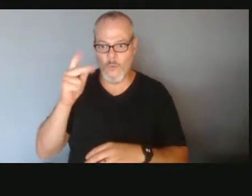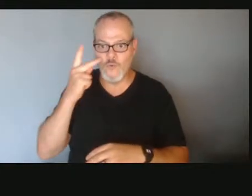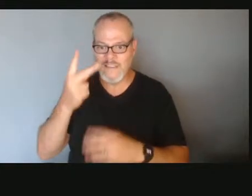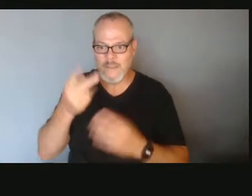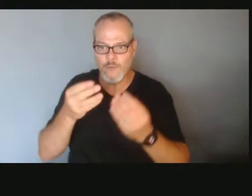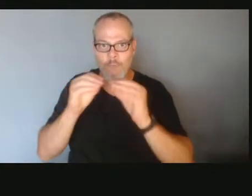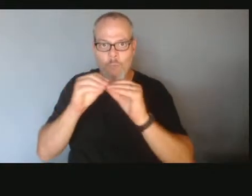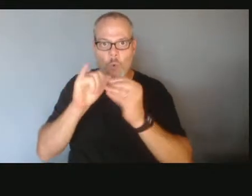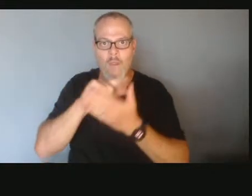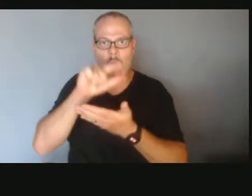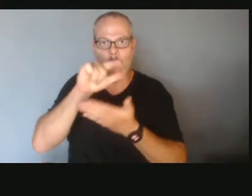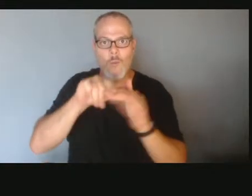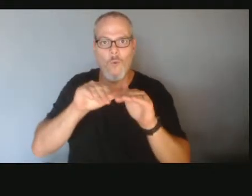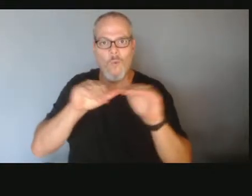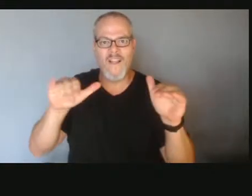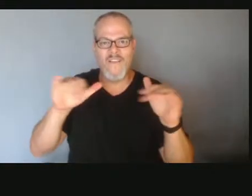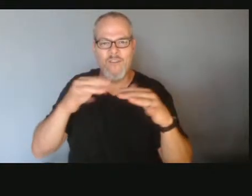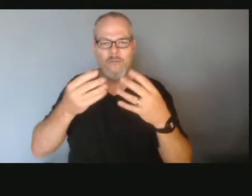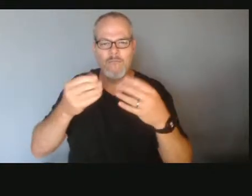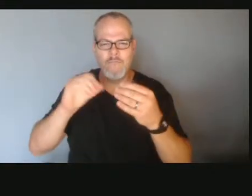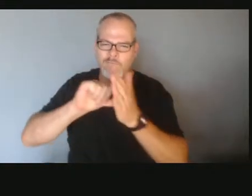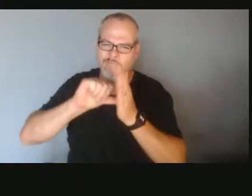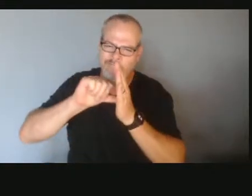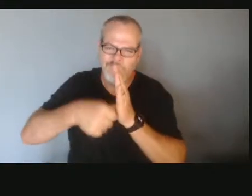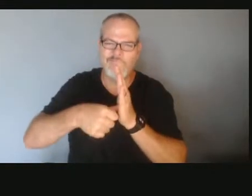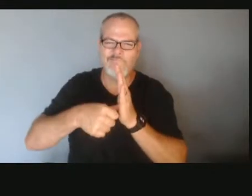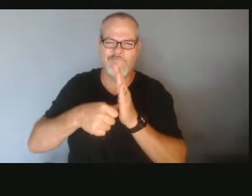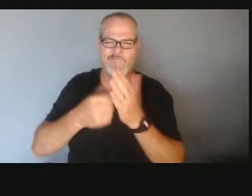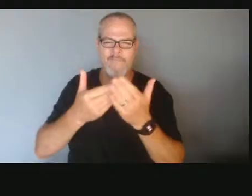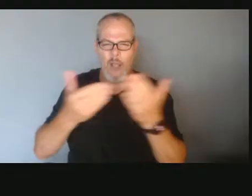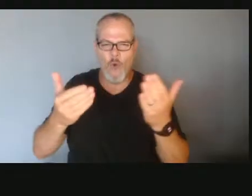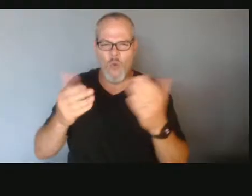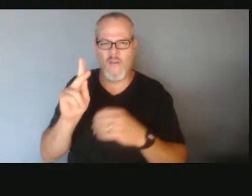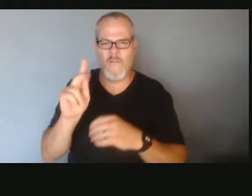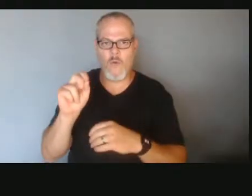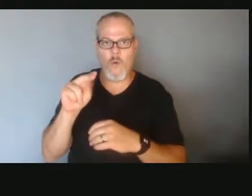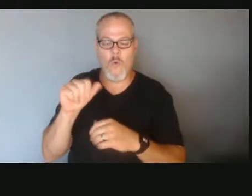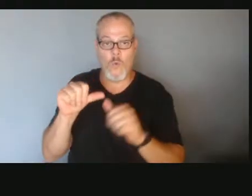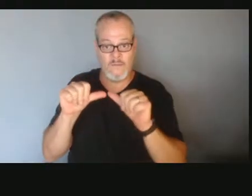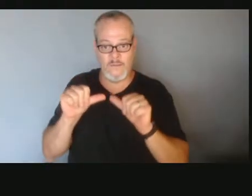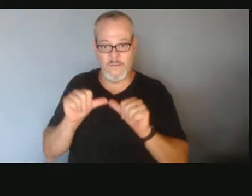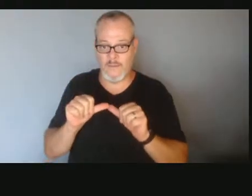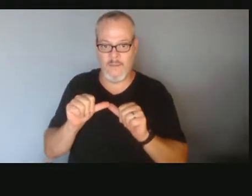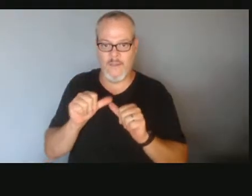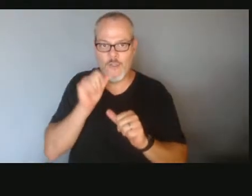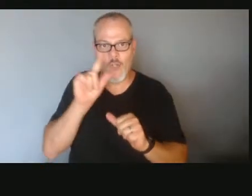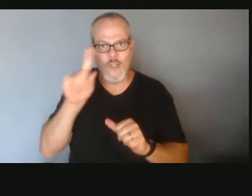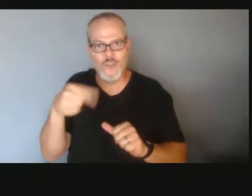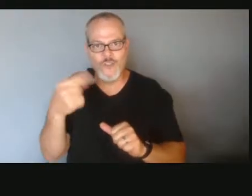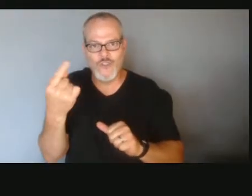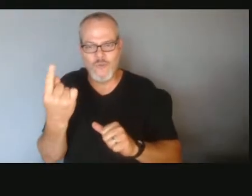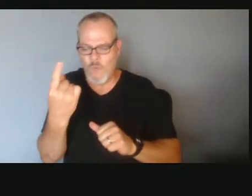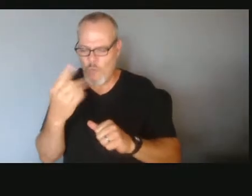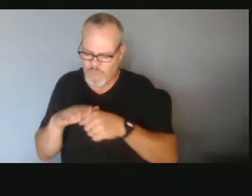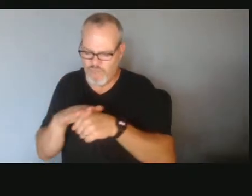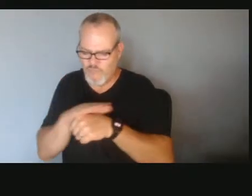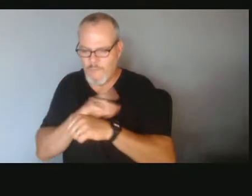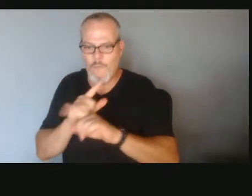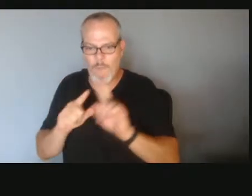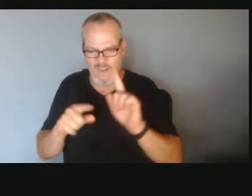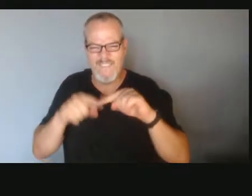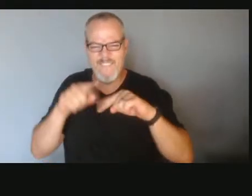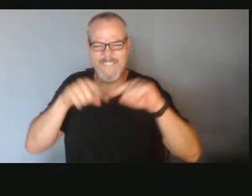low level concentrated stuff here on the Kona side. And this is not just the pure sulfur, but the sulfate particulates as